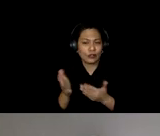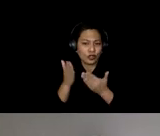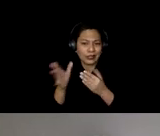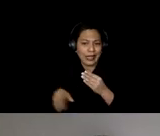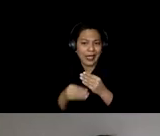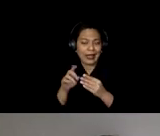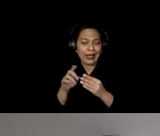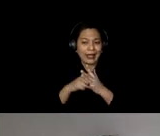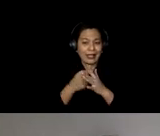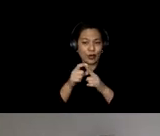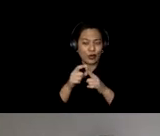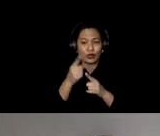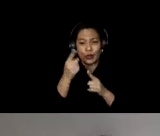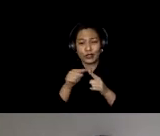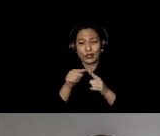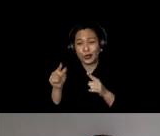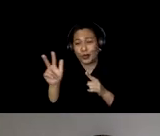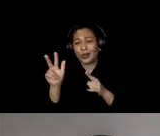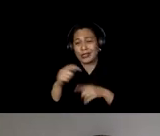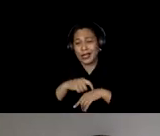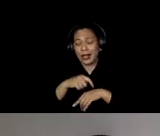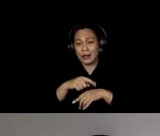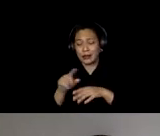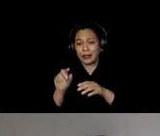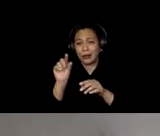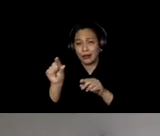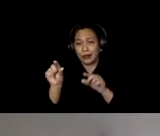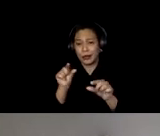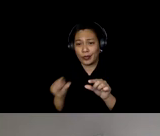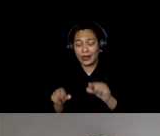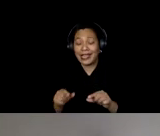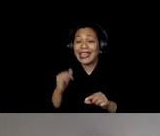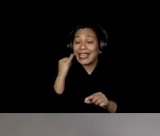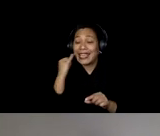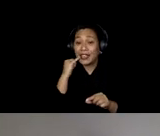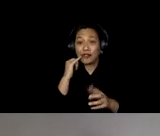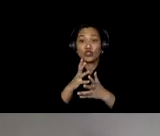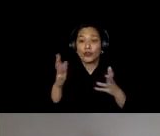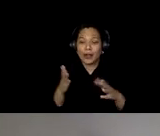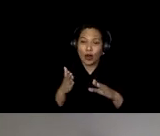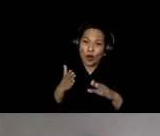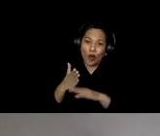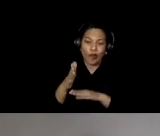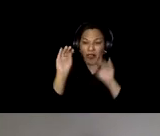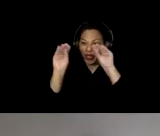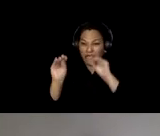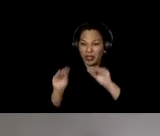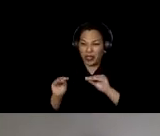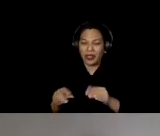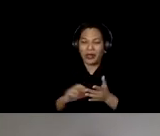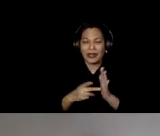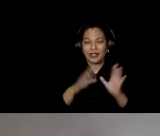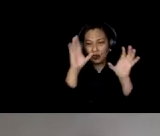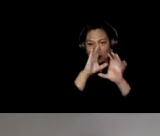I say 1 to 3 times because if you're trying to use a keyword too often on your page, the search